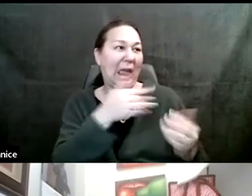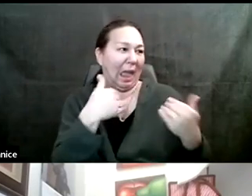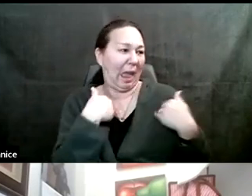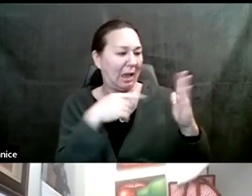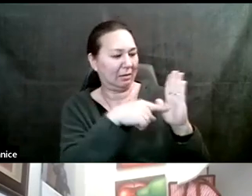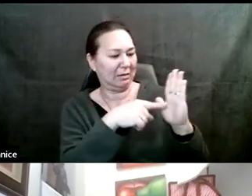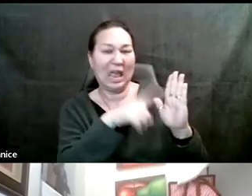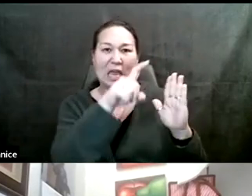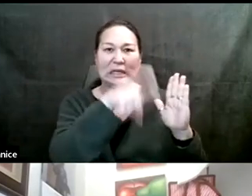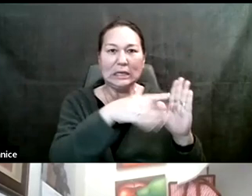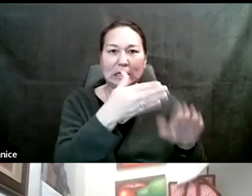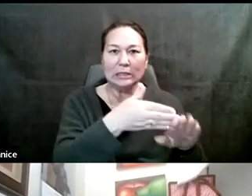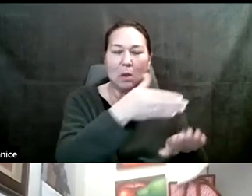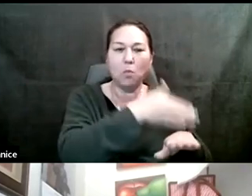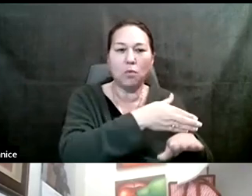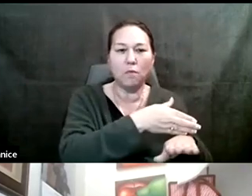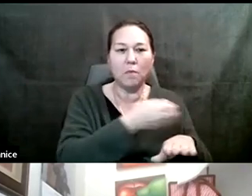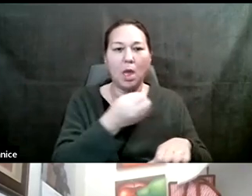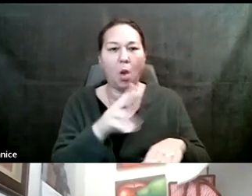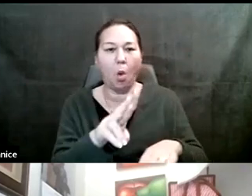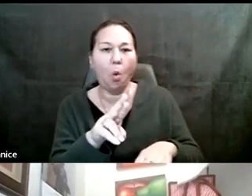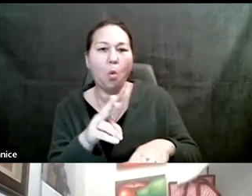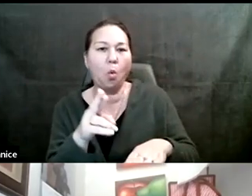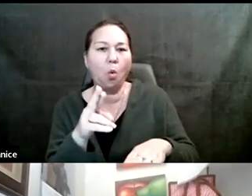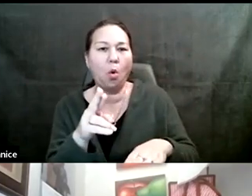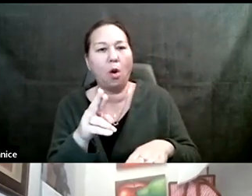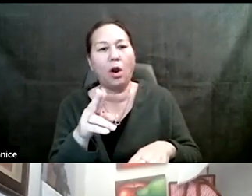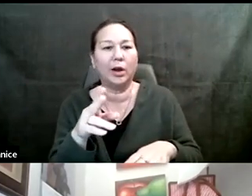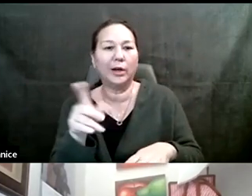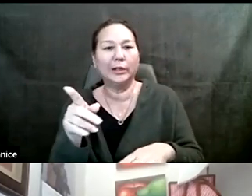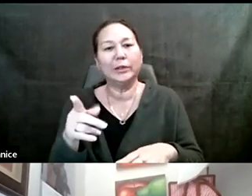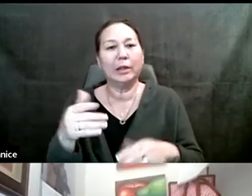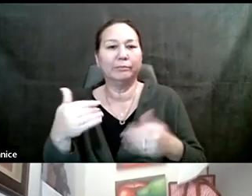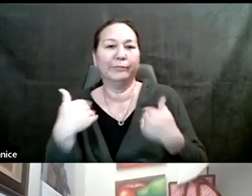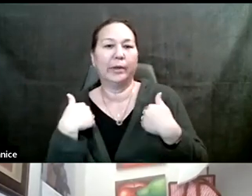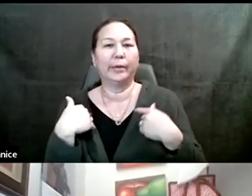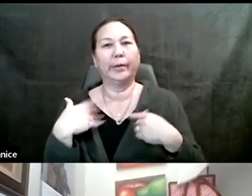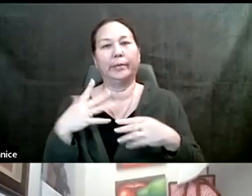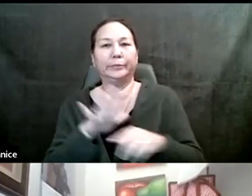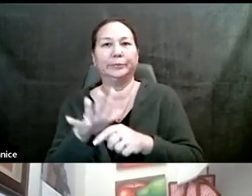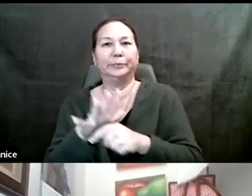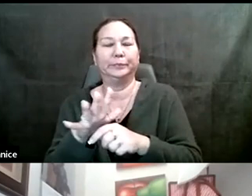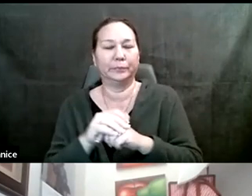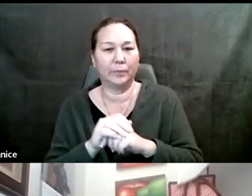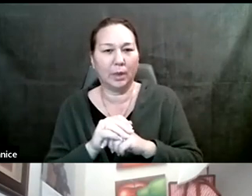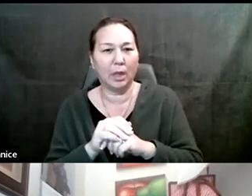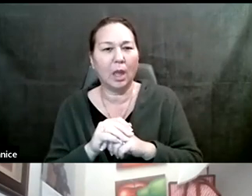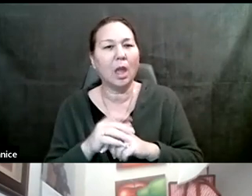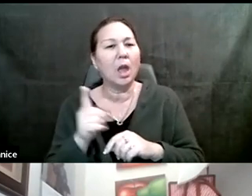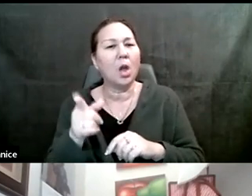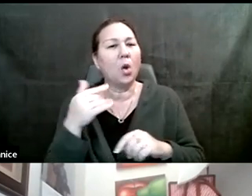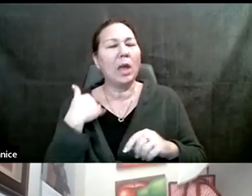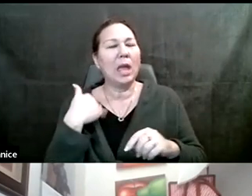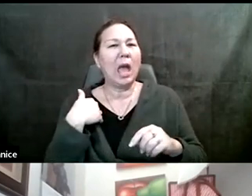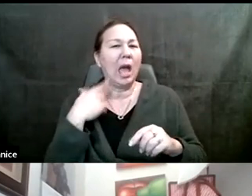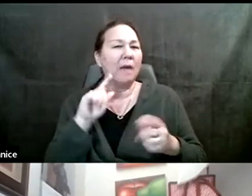tests instead they they received a certificate for graduation through what we call a modified competency